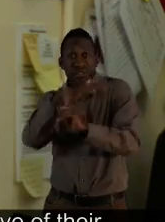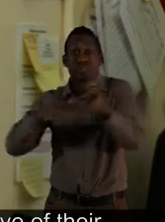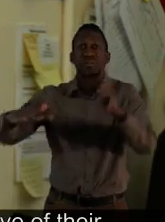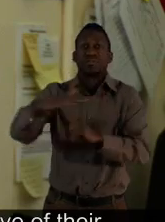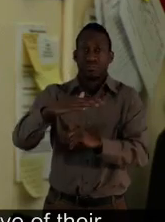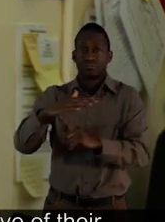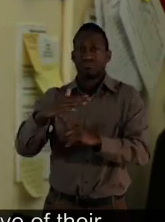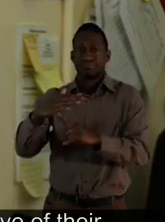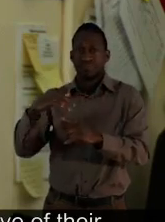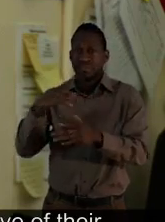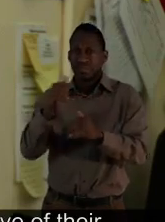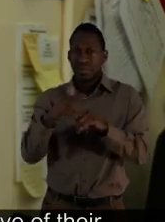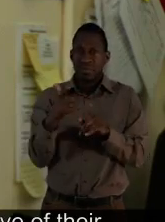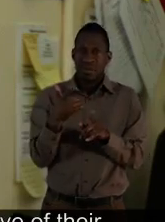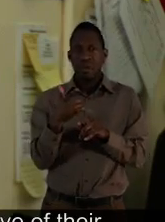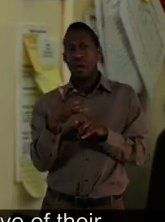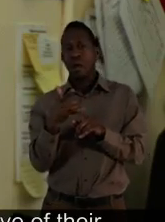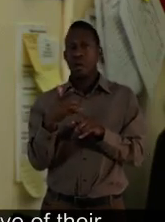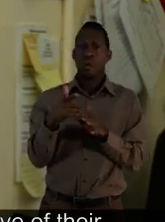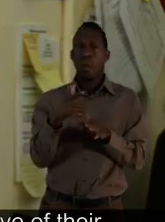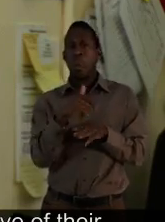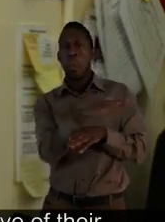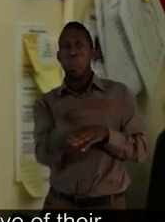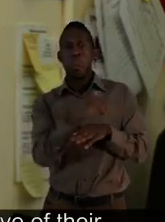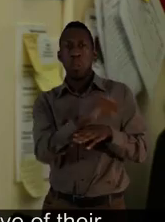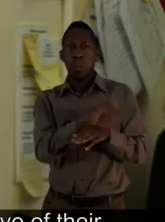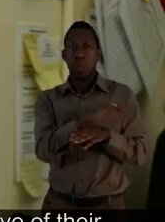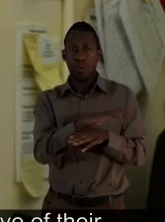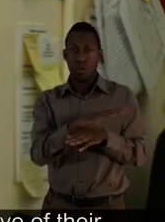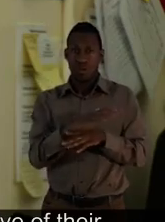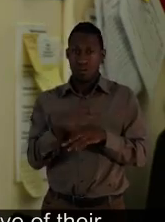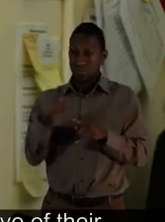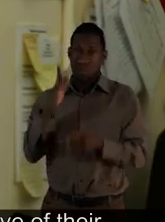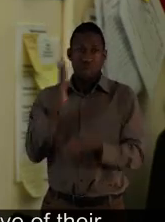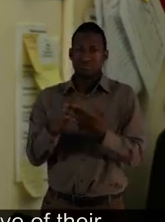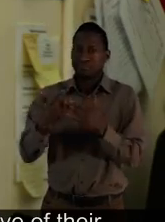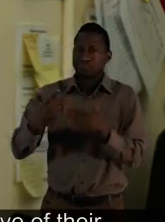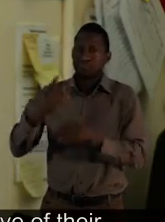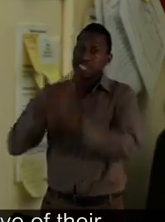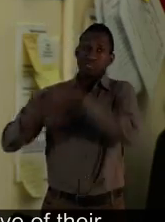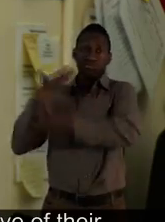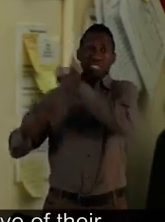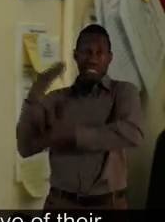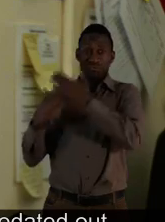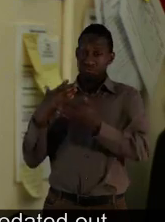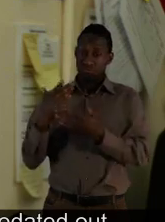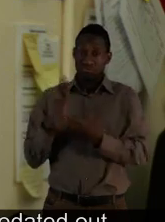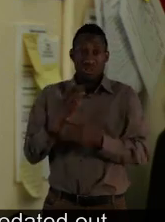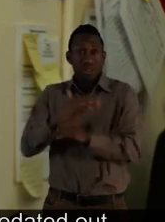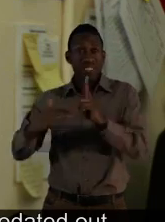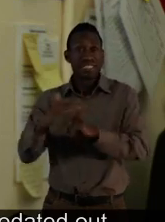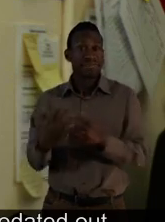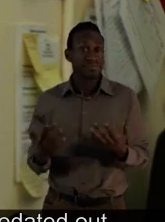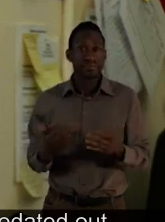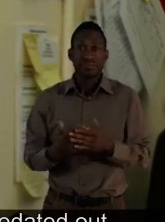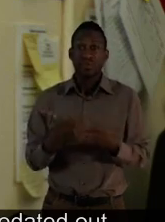there and get to a point where people are accepted irrespective of their differences and they are accommodated for. That's what